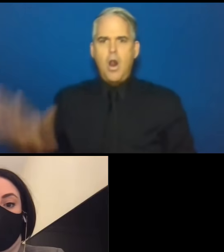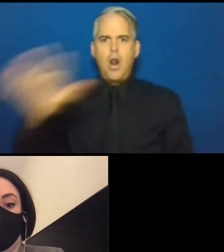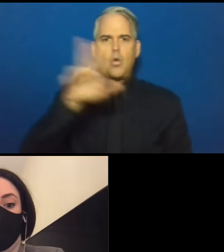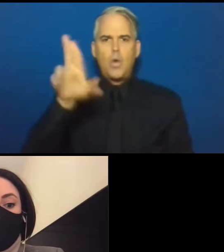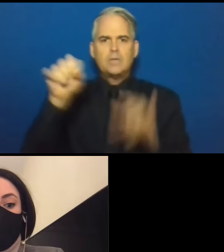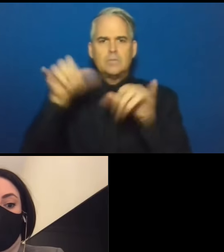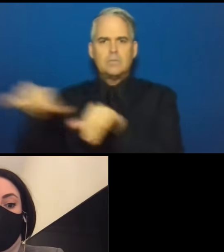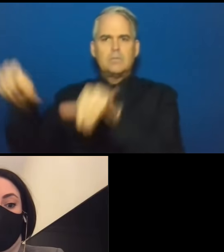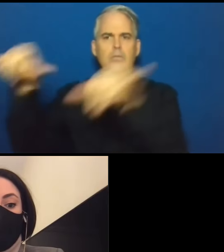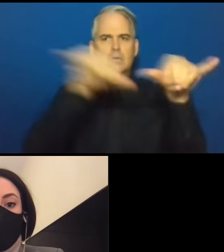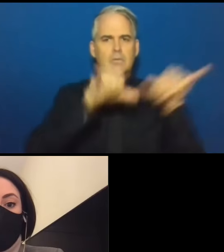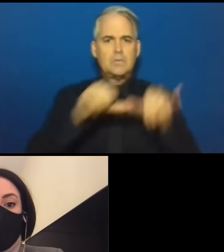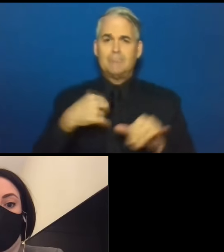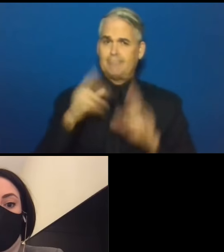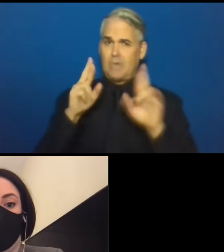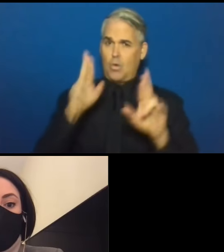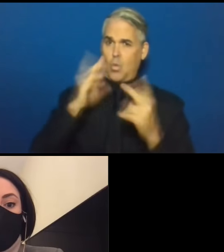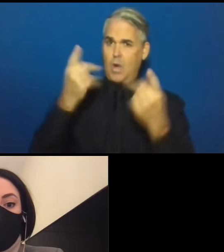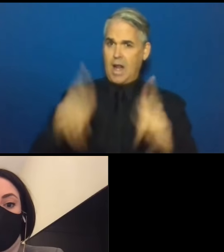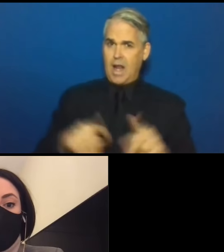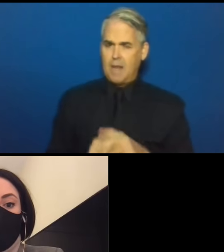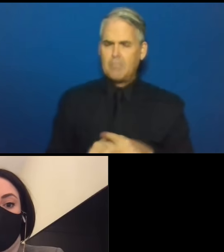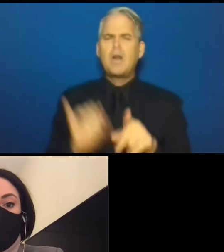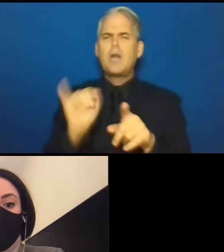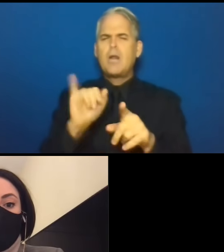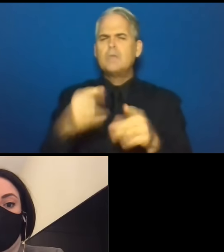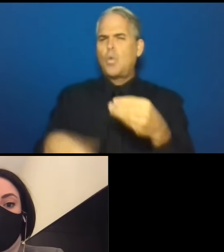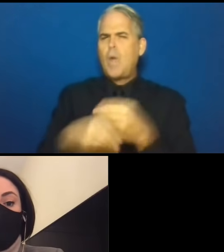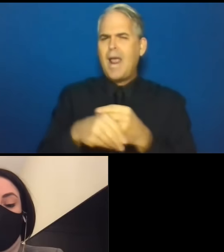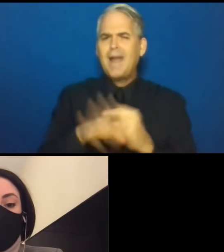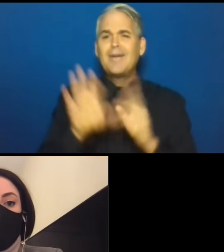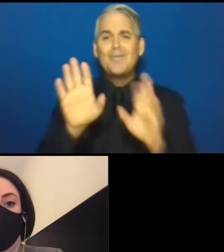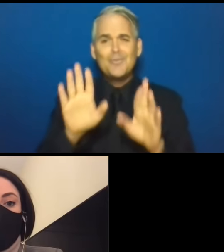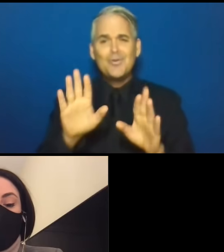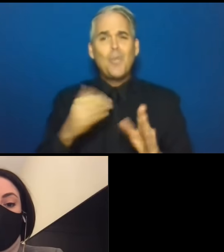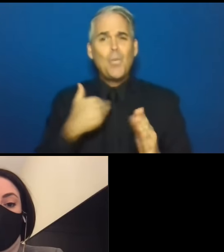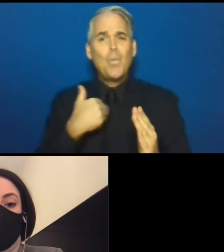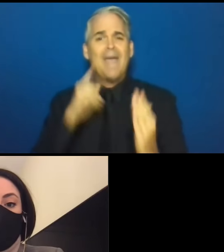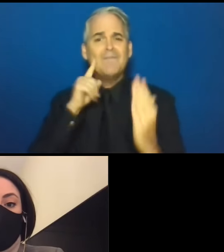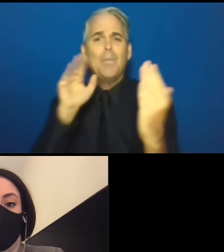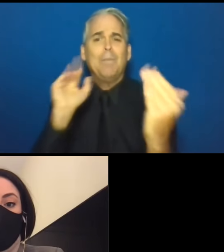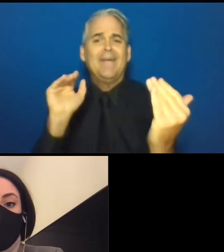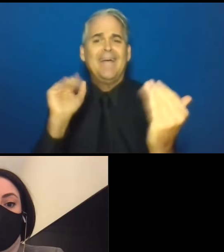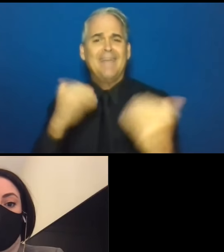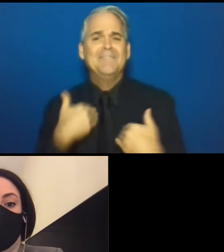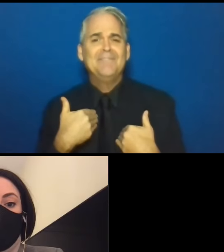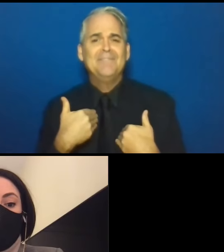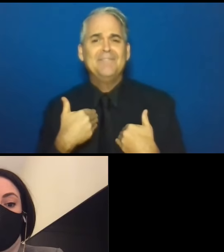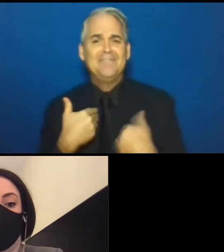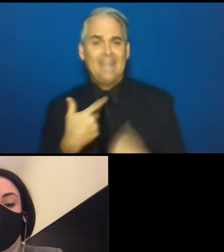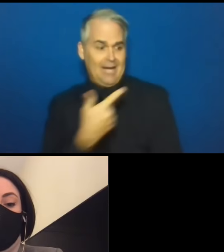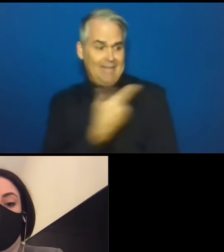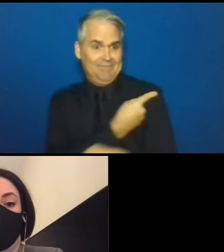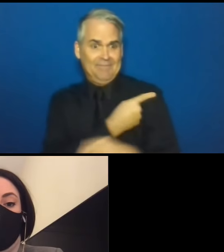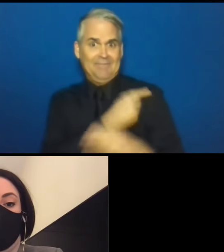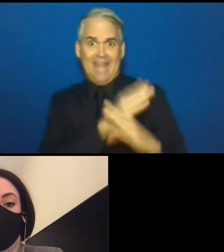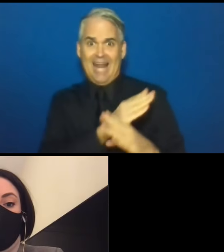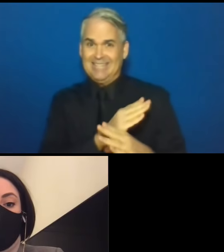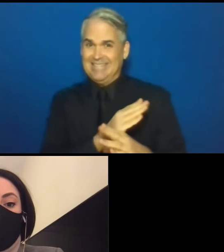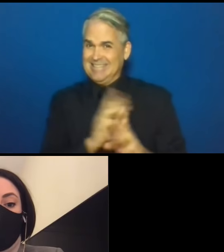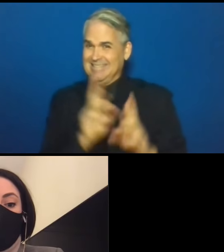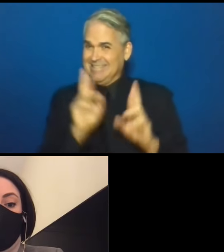Great, thank you, Governor. If there are any, There is, and I want to just add there is hope. These vaccines they're talking about, potentially some of them coming out